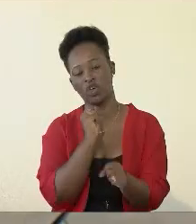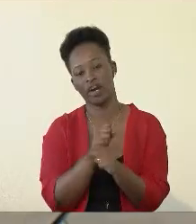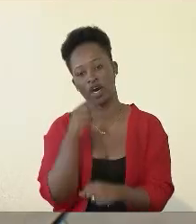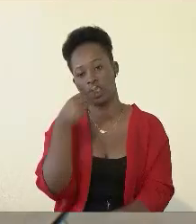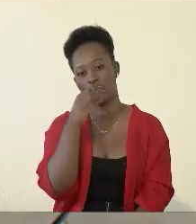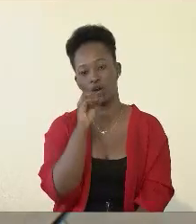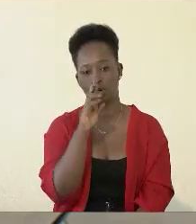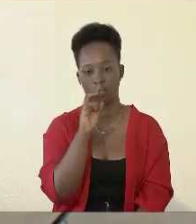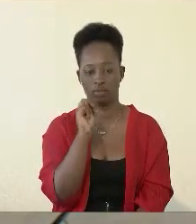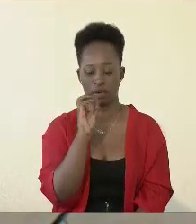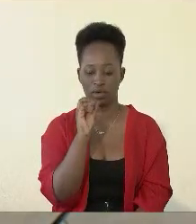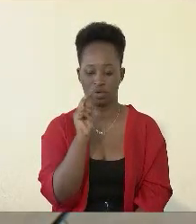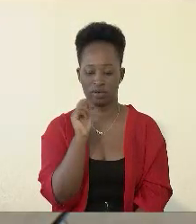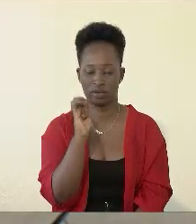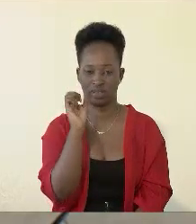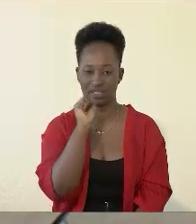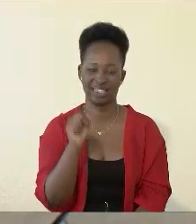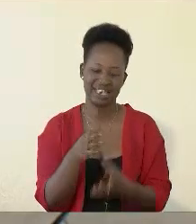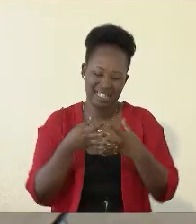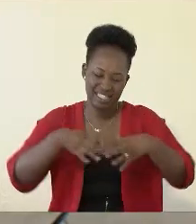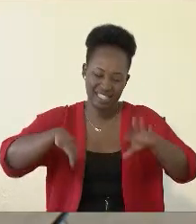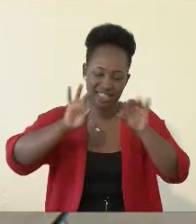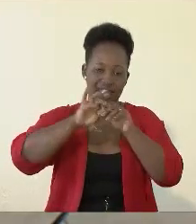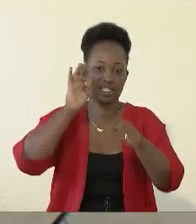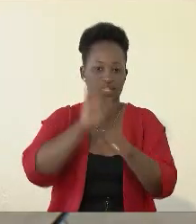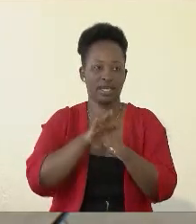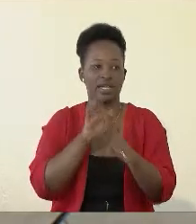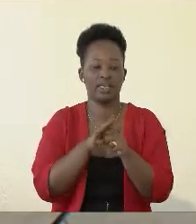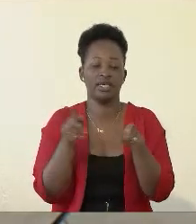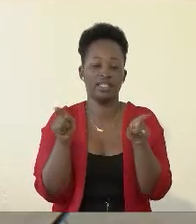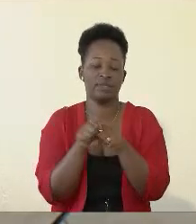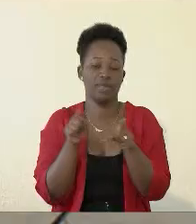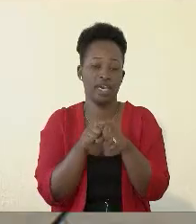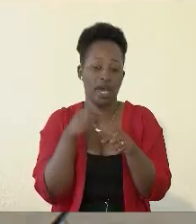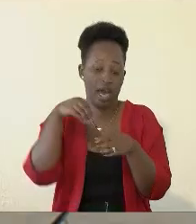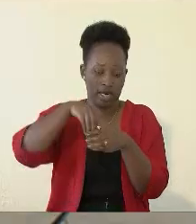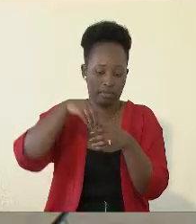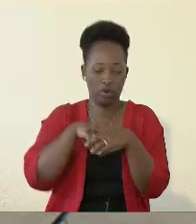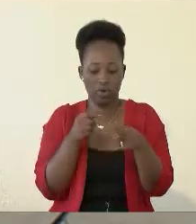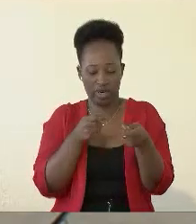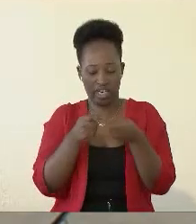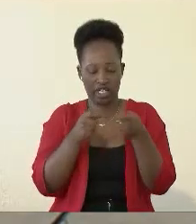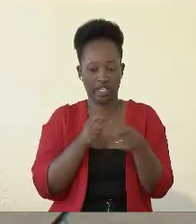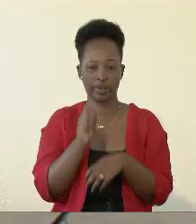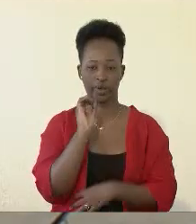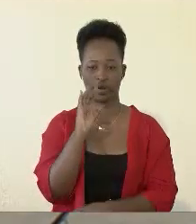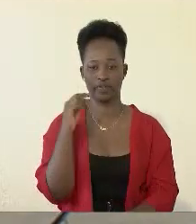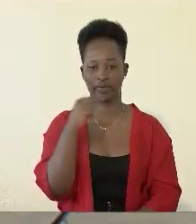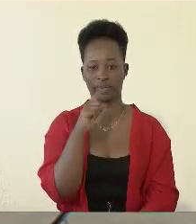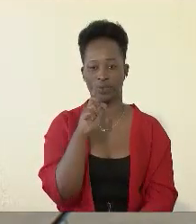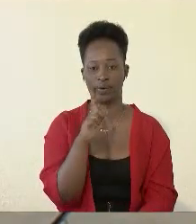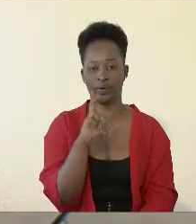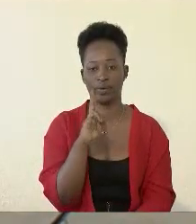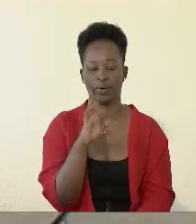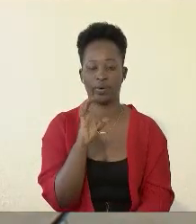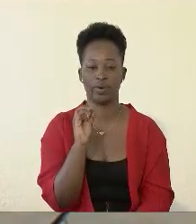important as far as regulation of glucose is concerned. It also produces